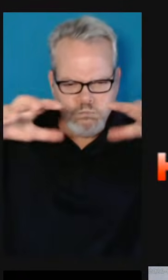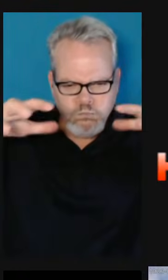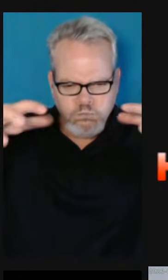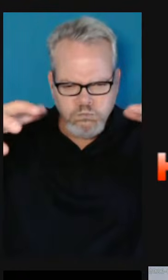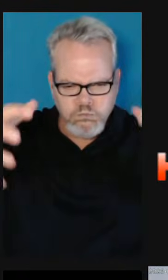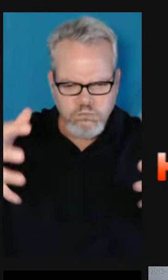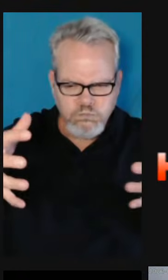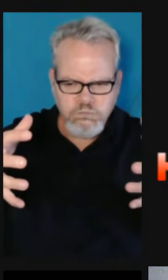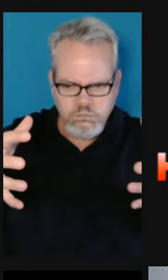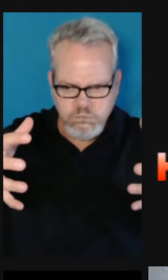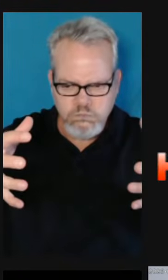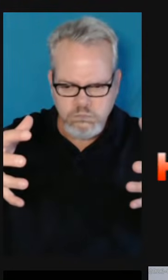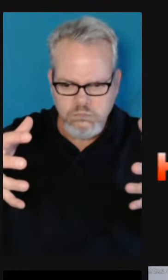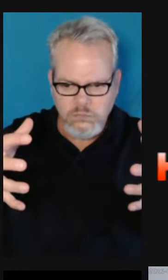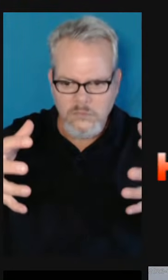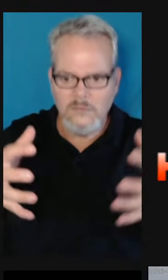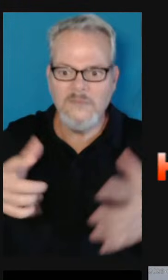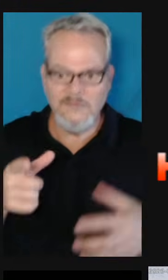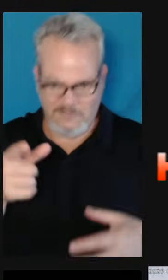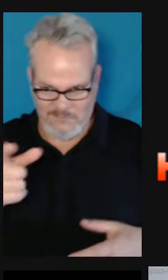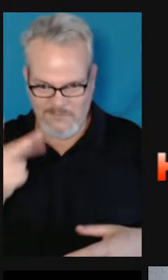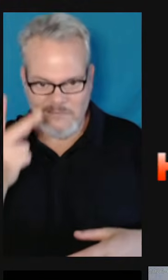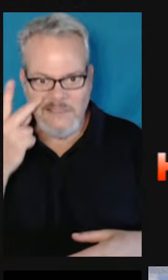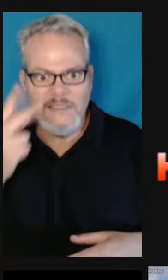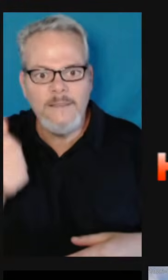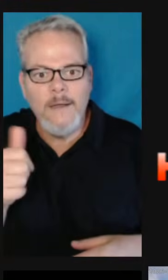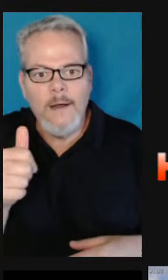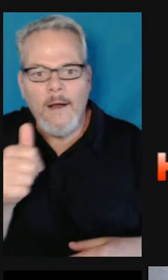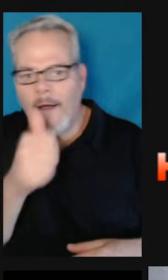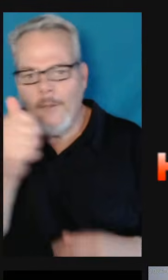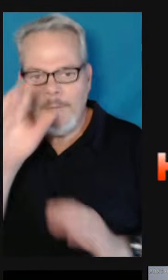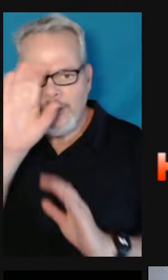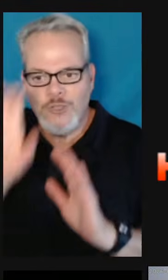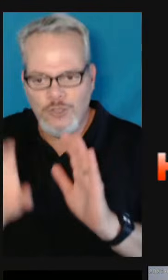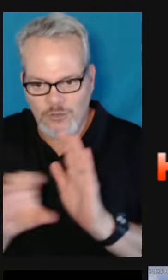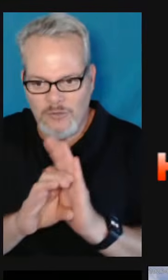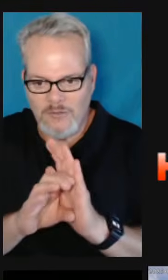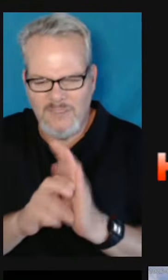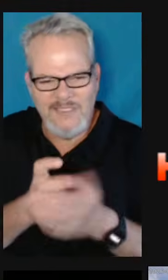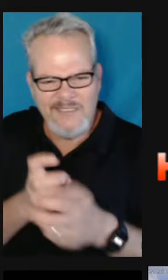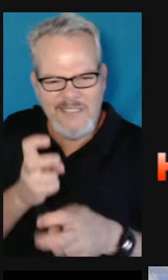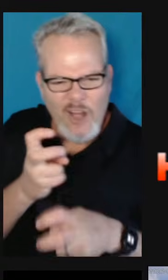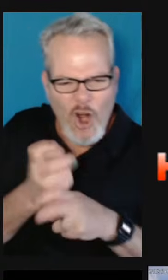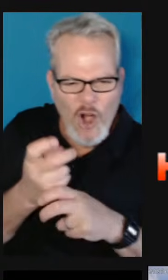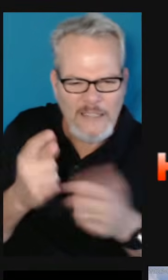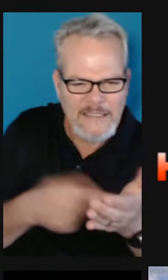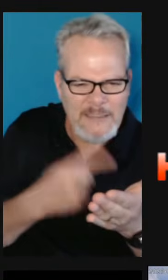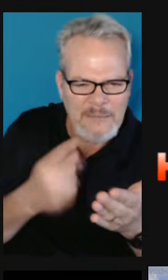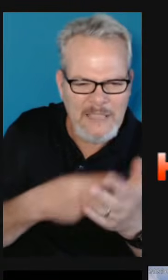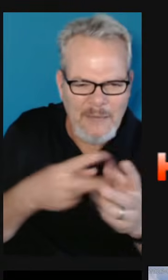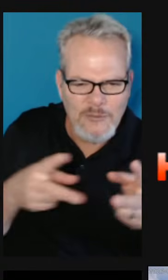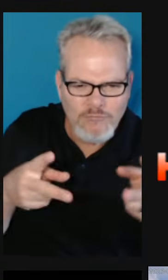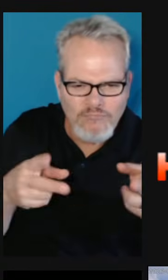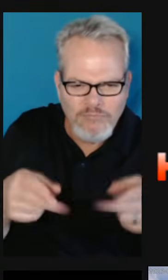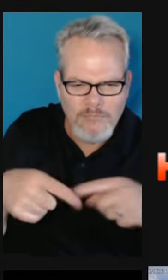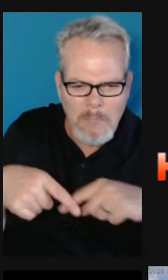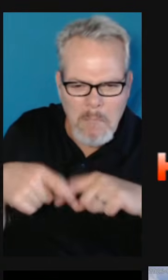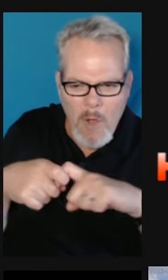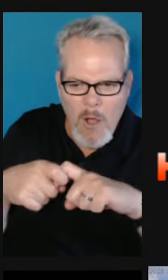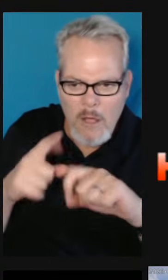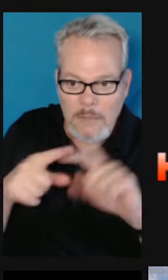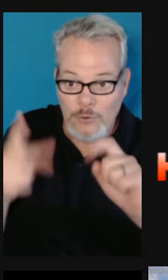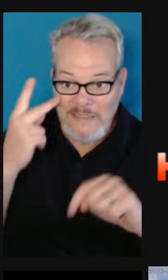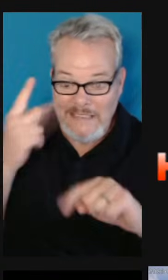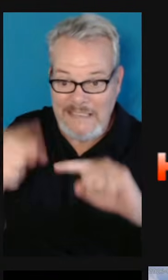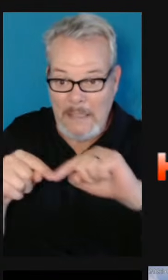And a few other ones. Hard to pick it out through there. See a little bit of it peeking through